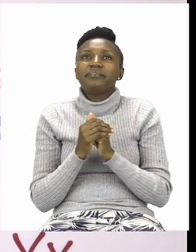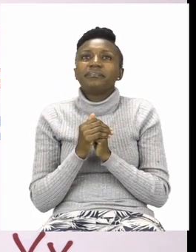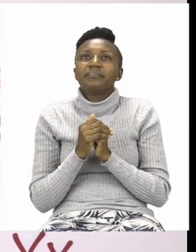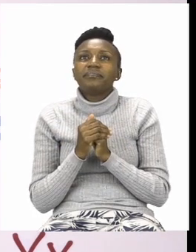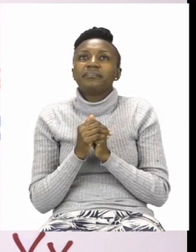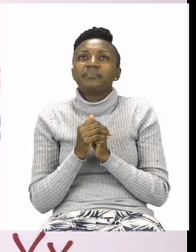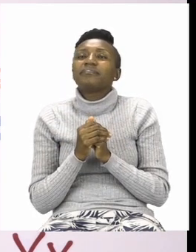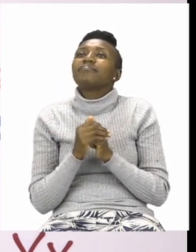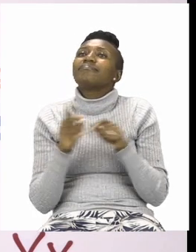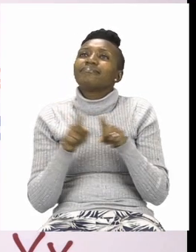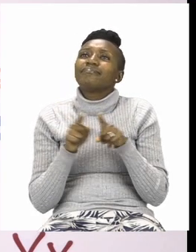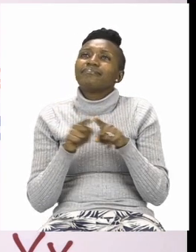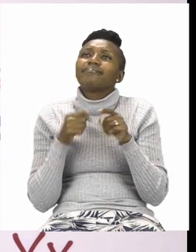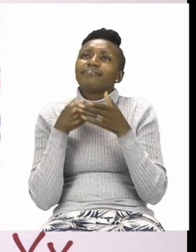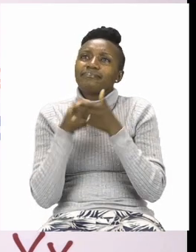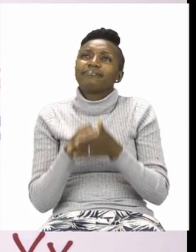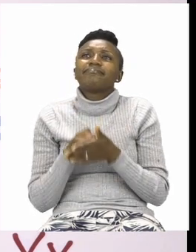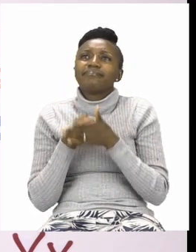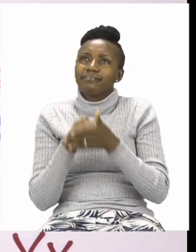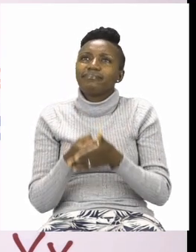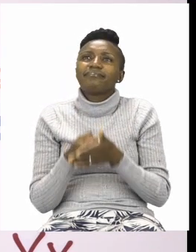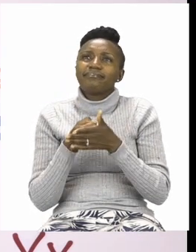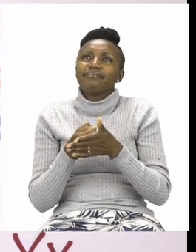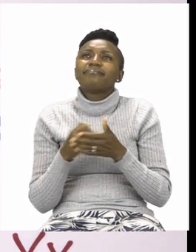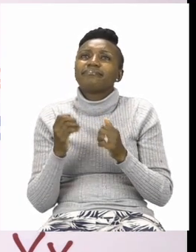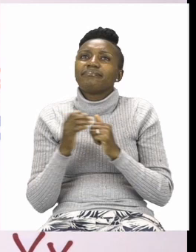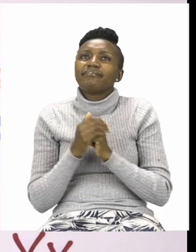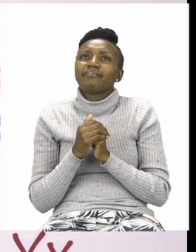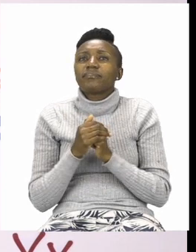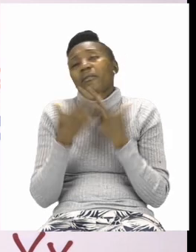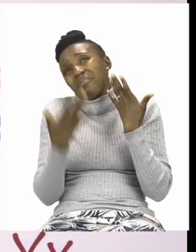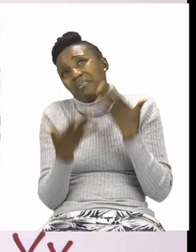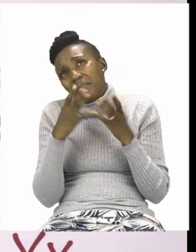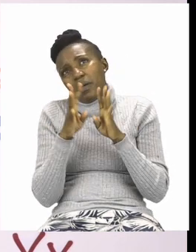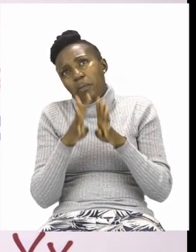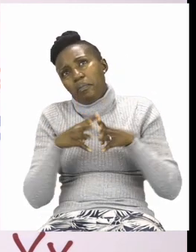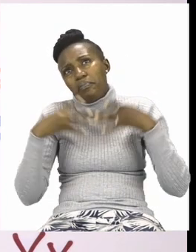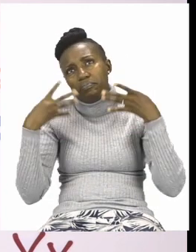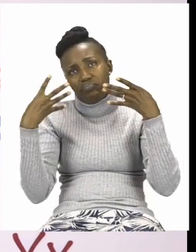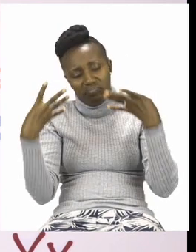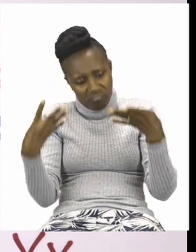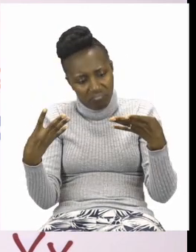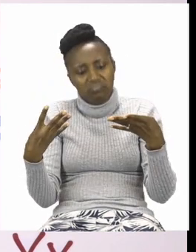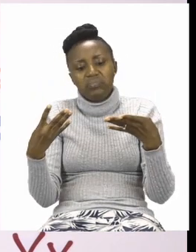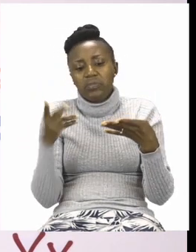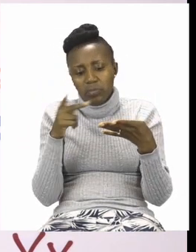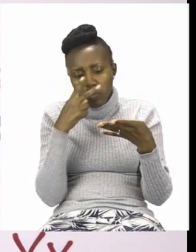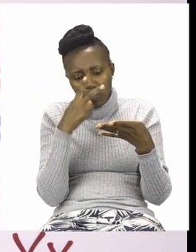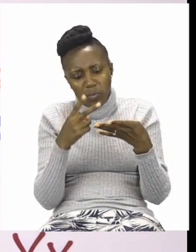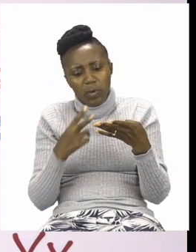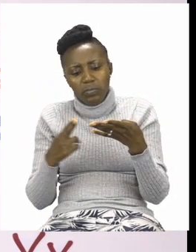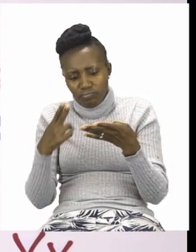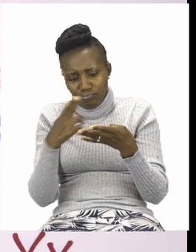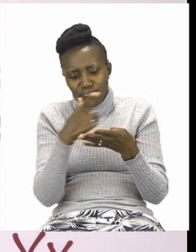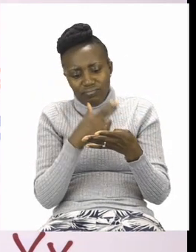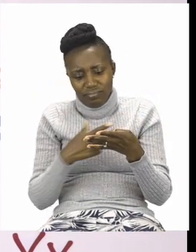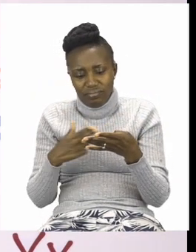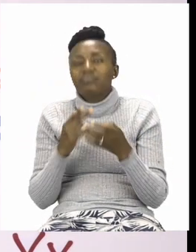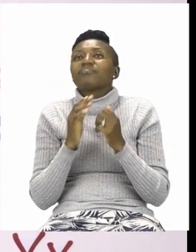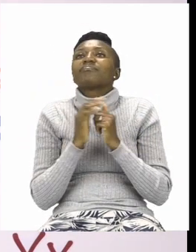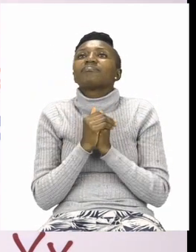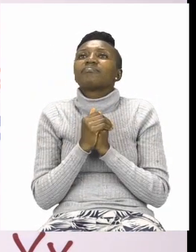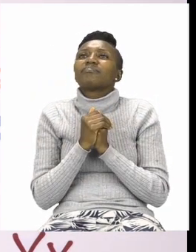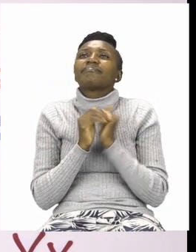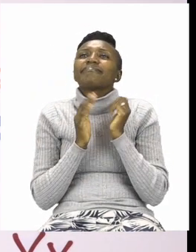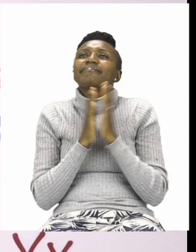also try and do the same. You can also use newspapers as well. So take your time with all the exercises, boys